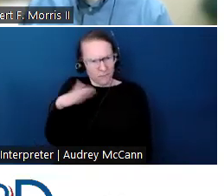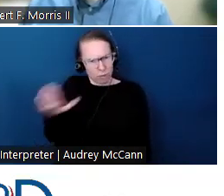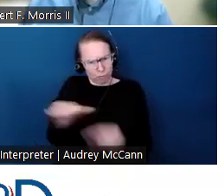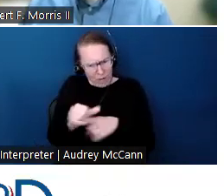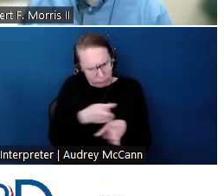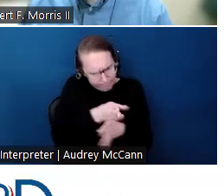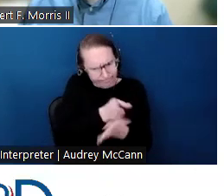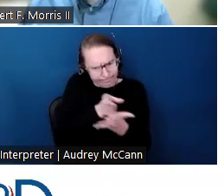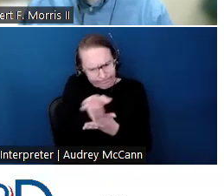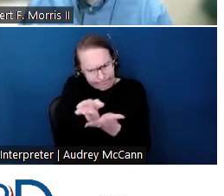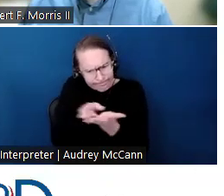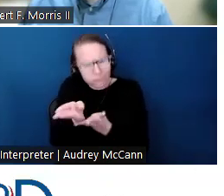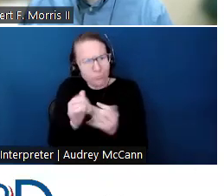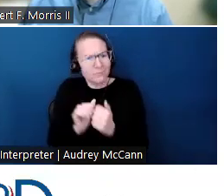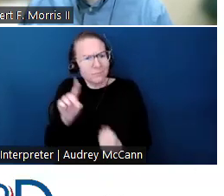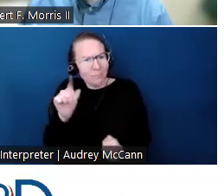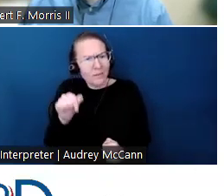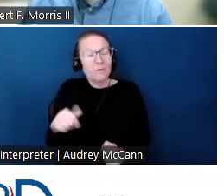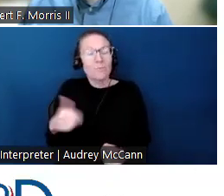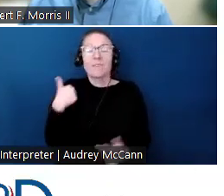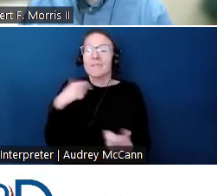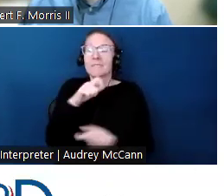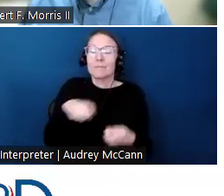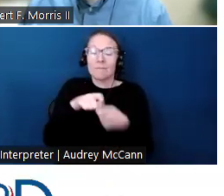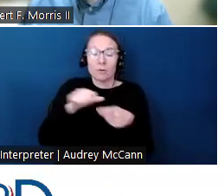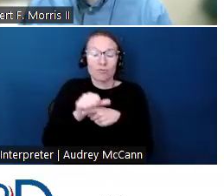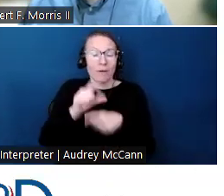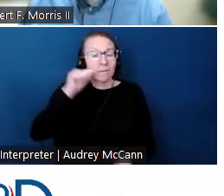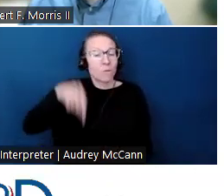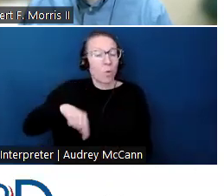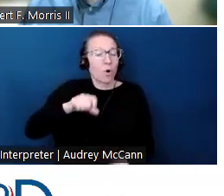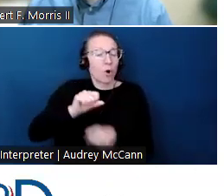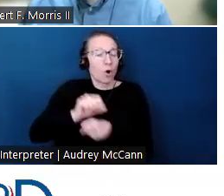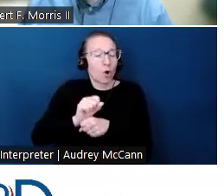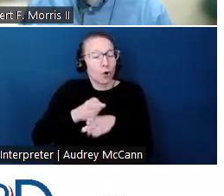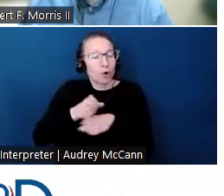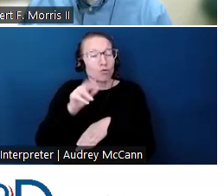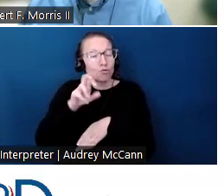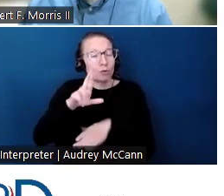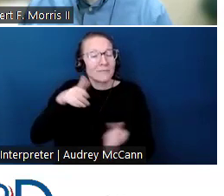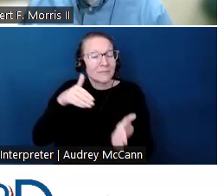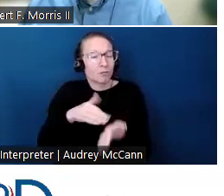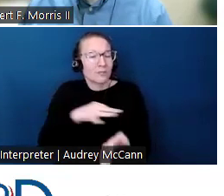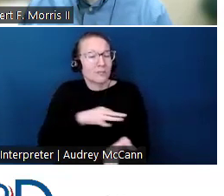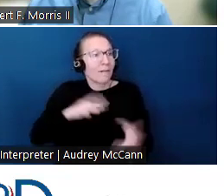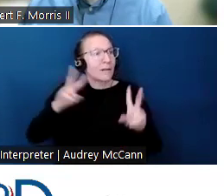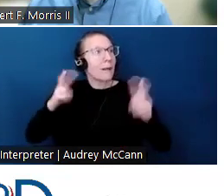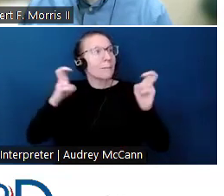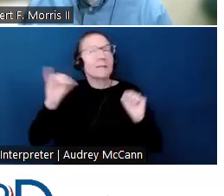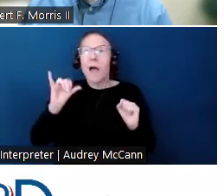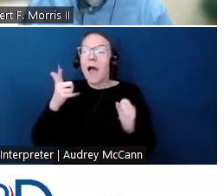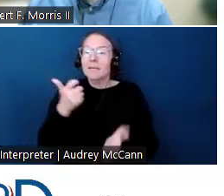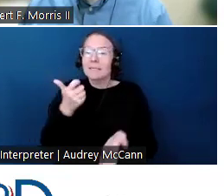disability. So we've had specific trainings for our Career Center staff on topics like assisting